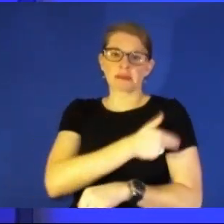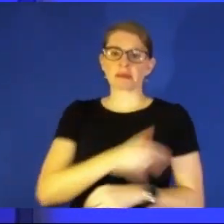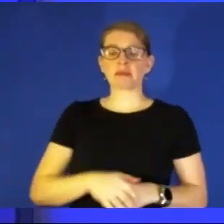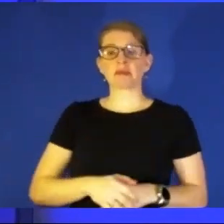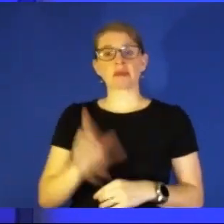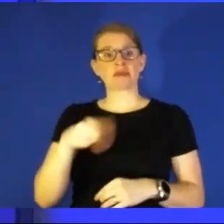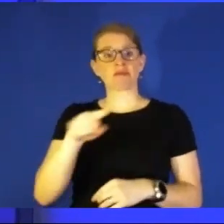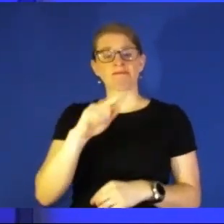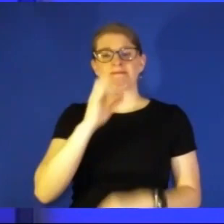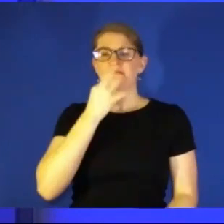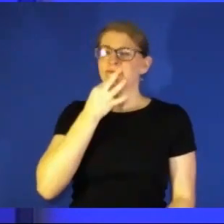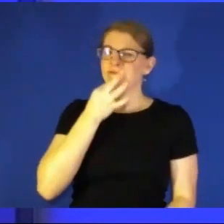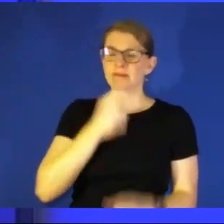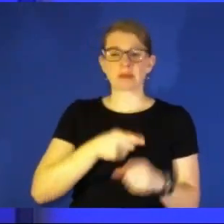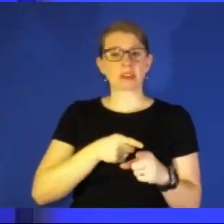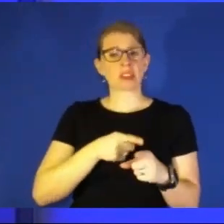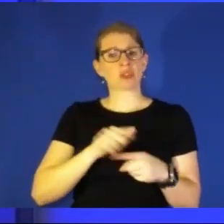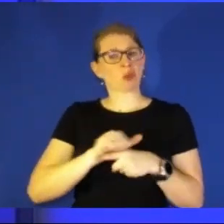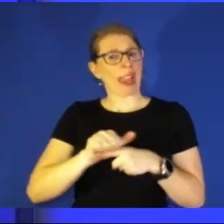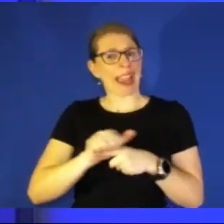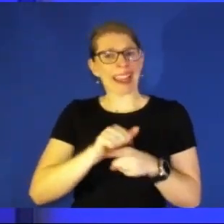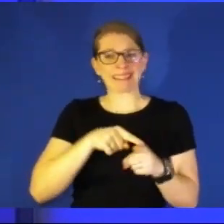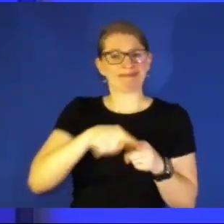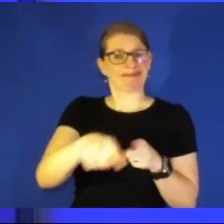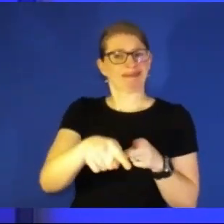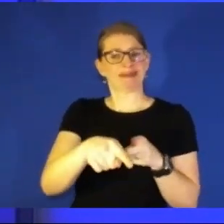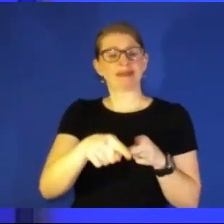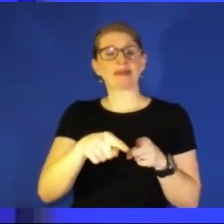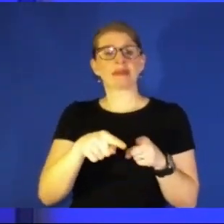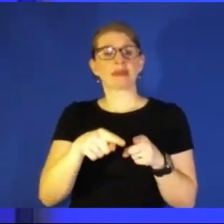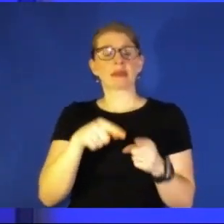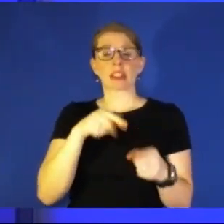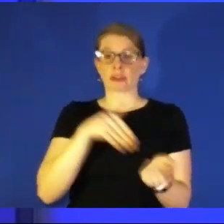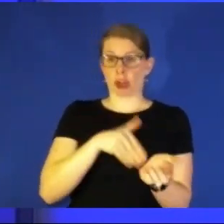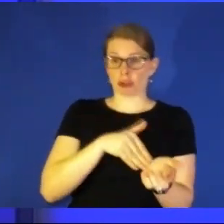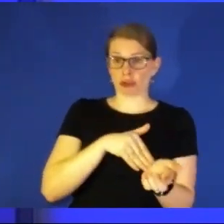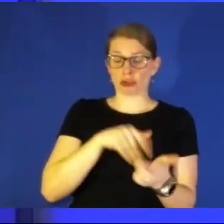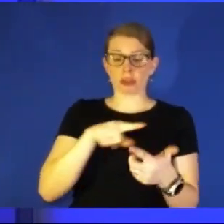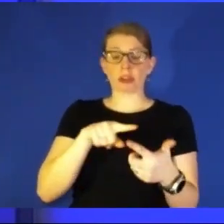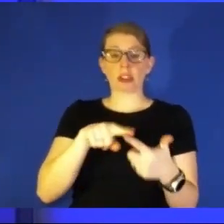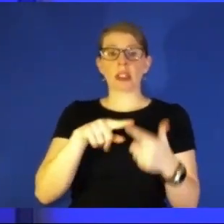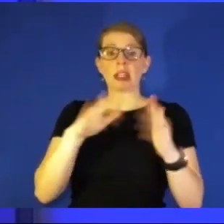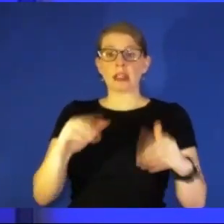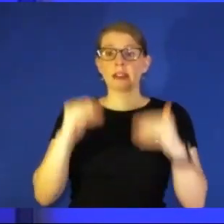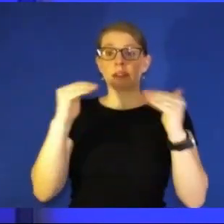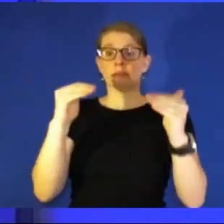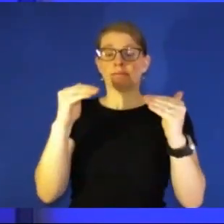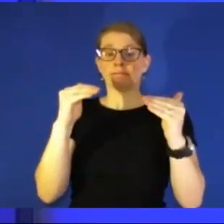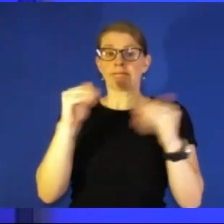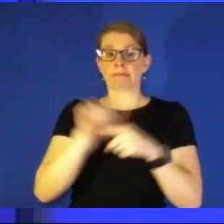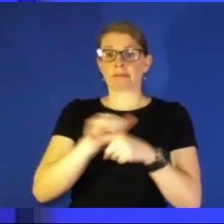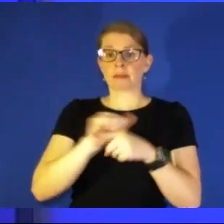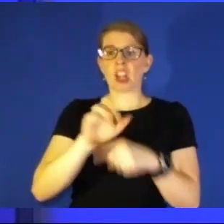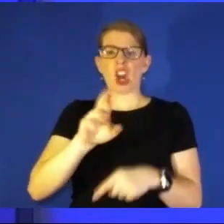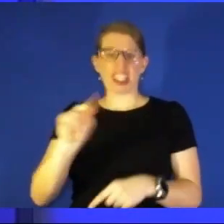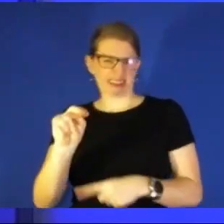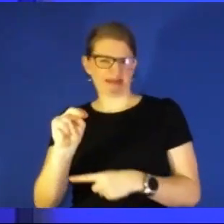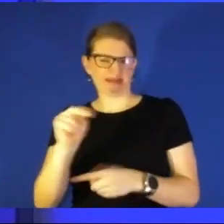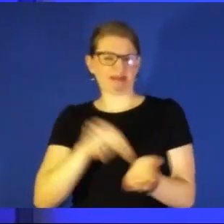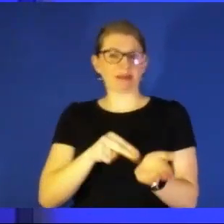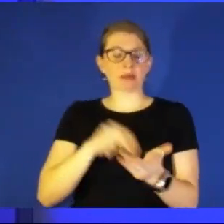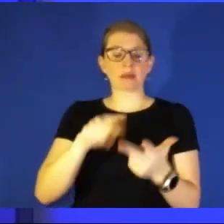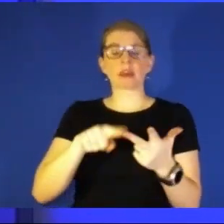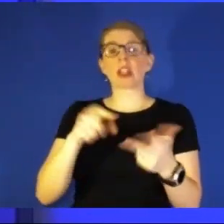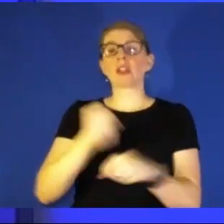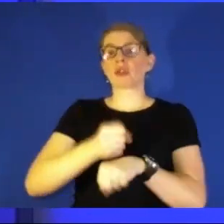that core unit consists of a physician, an advanced practice nurse or registered nurse, and social